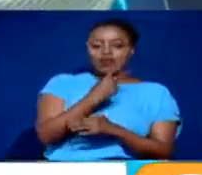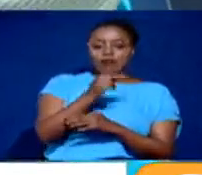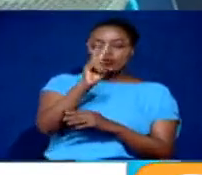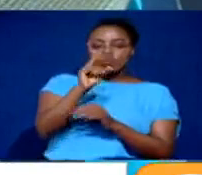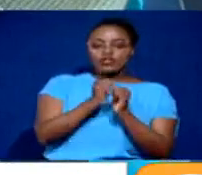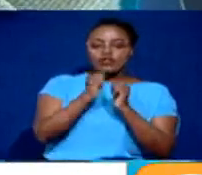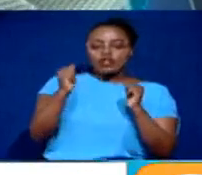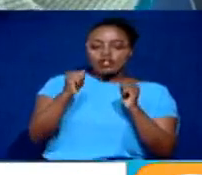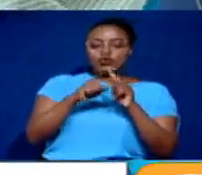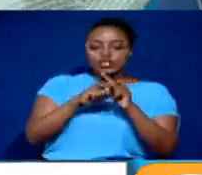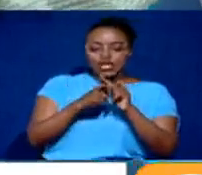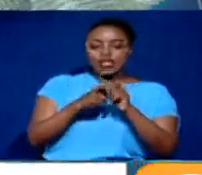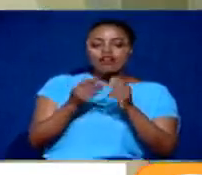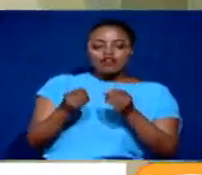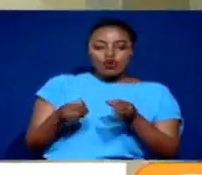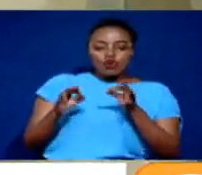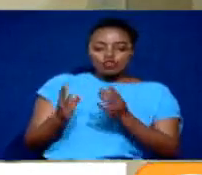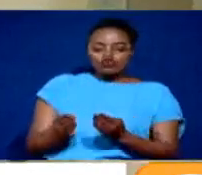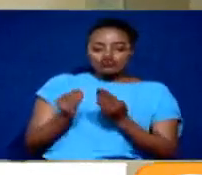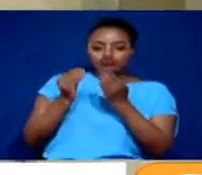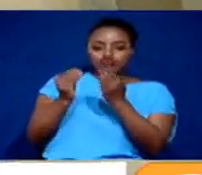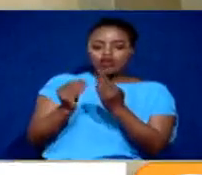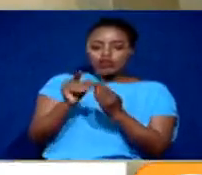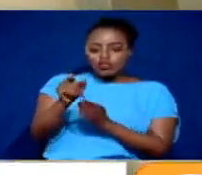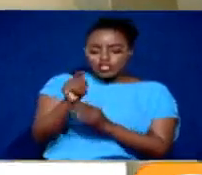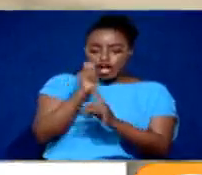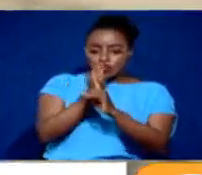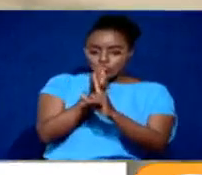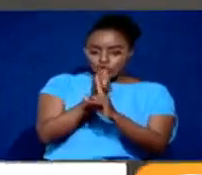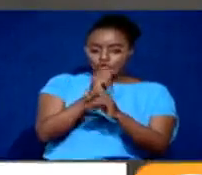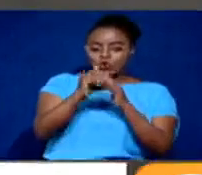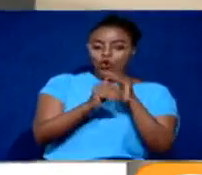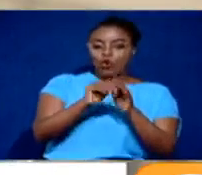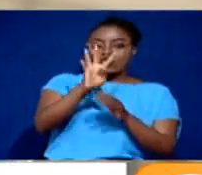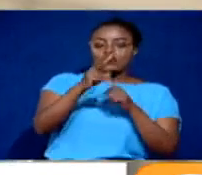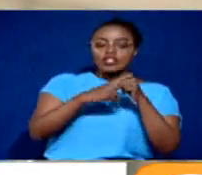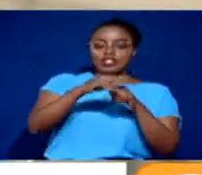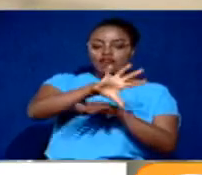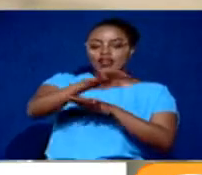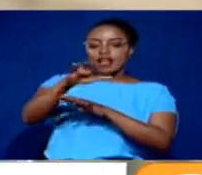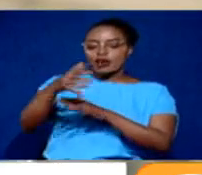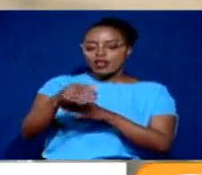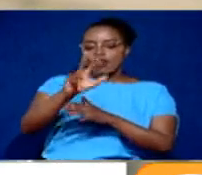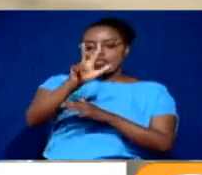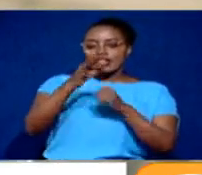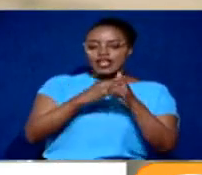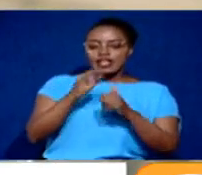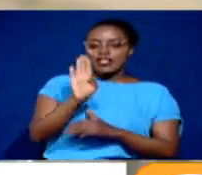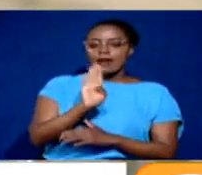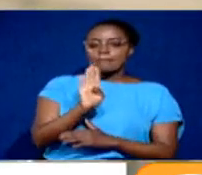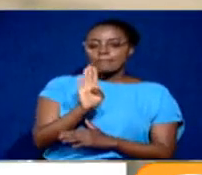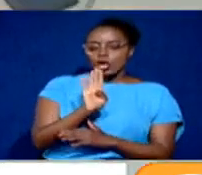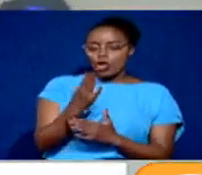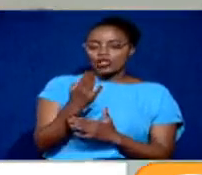2015 was to mark the official handover of the equipment to all 47 counties in a 38 billion